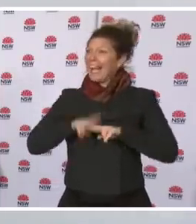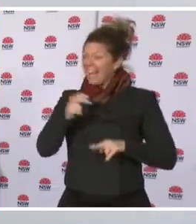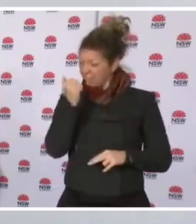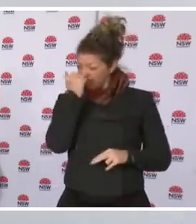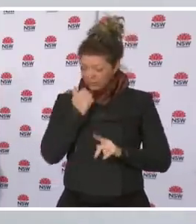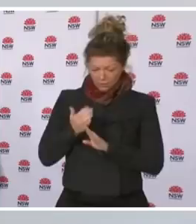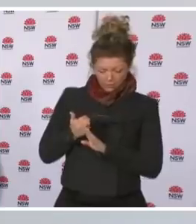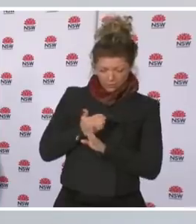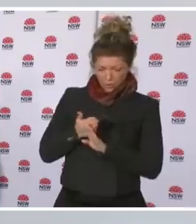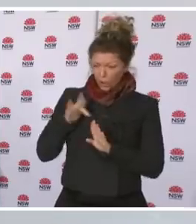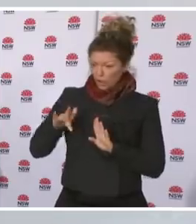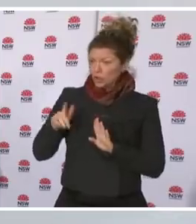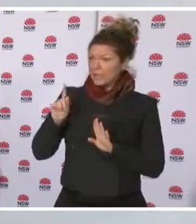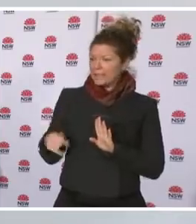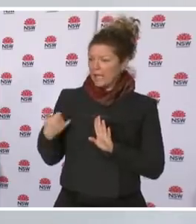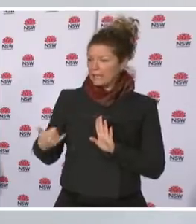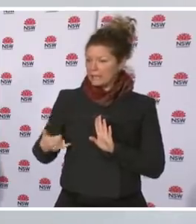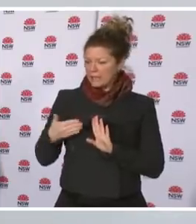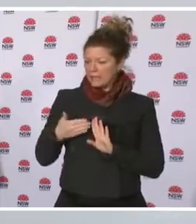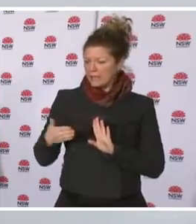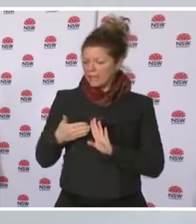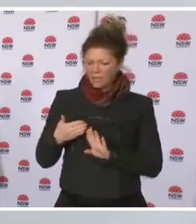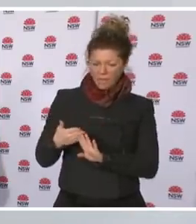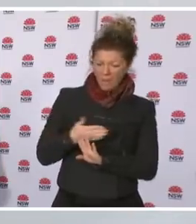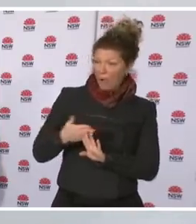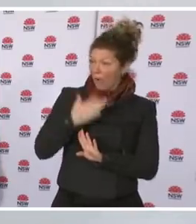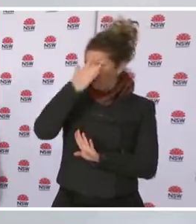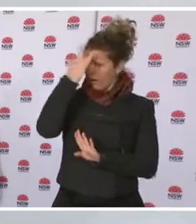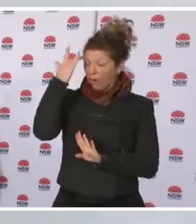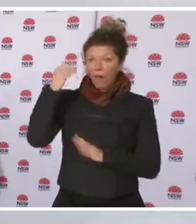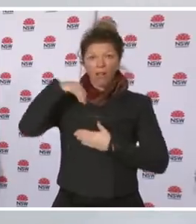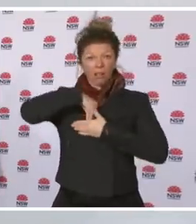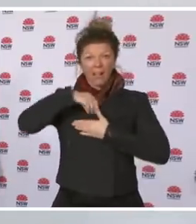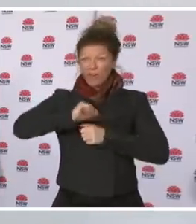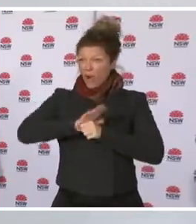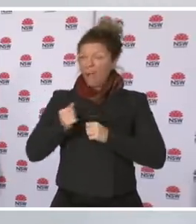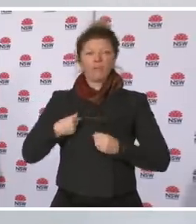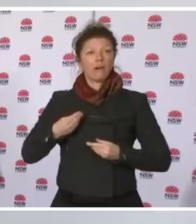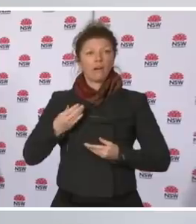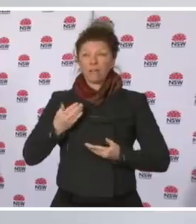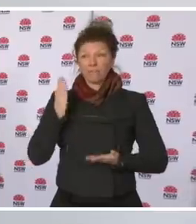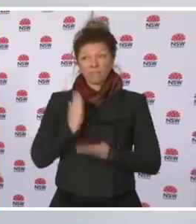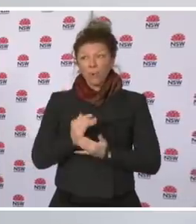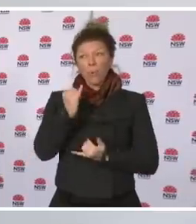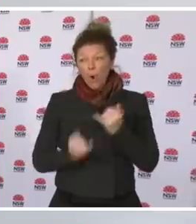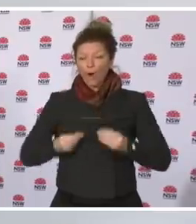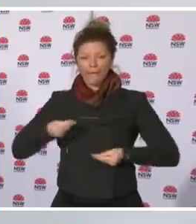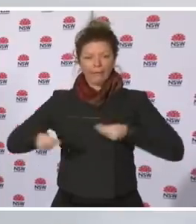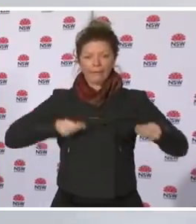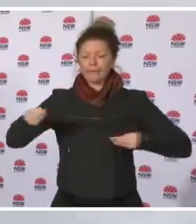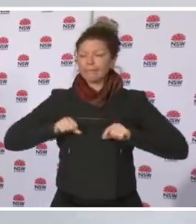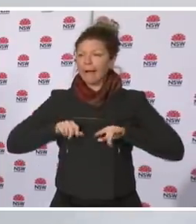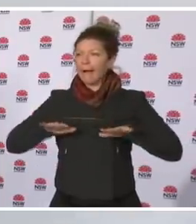around that time when you've got symptoms, before you have no symptoms at all, you are most likely to spread it. And so